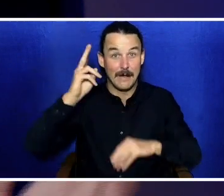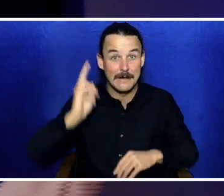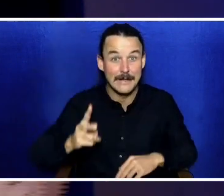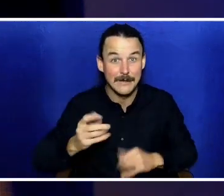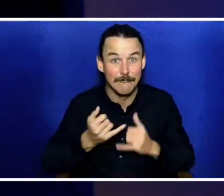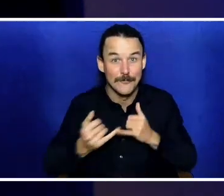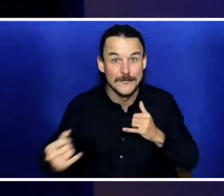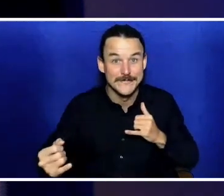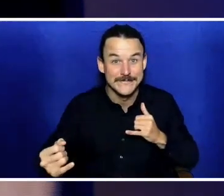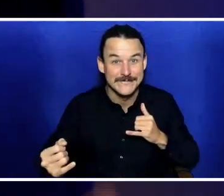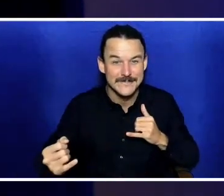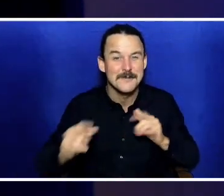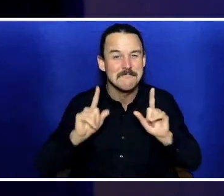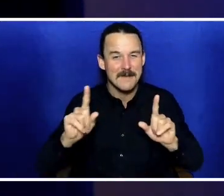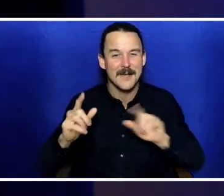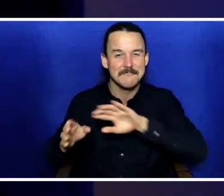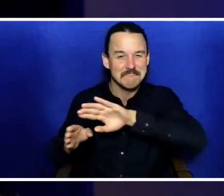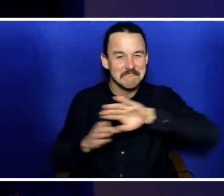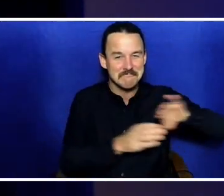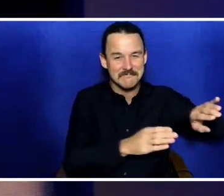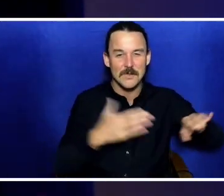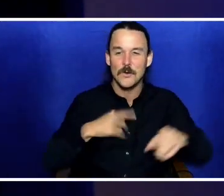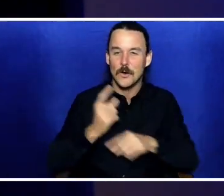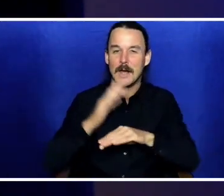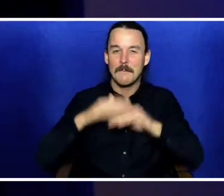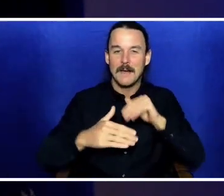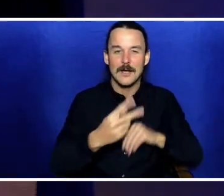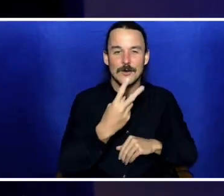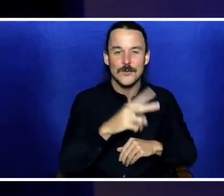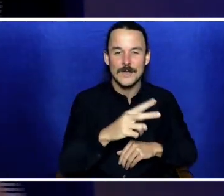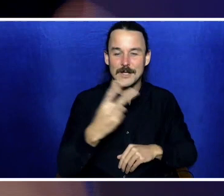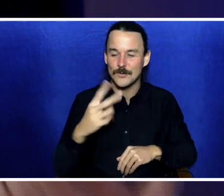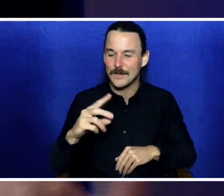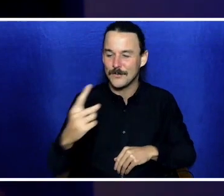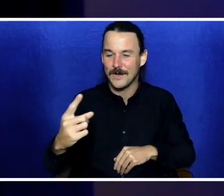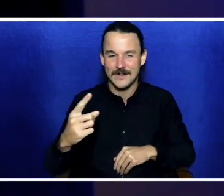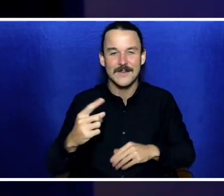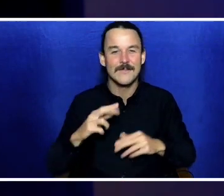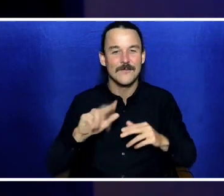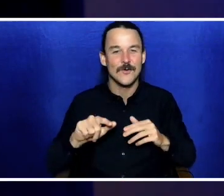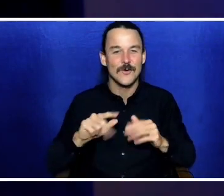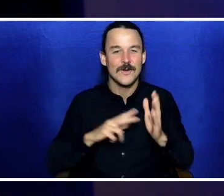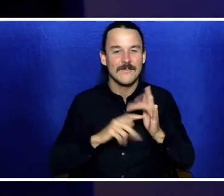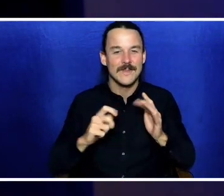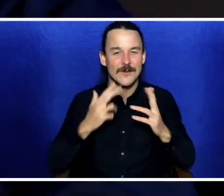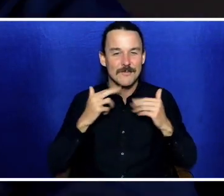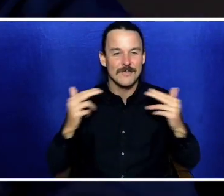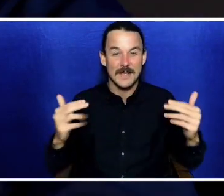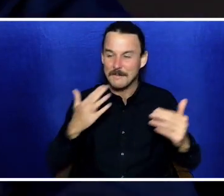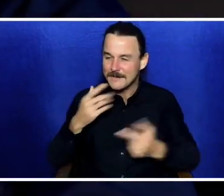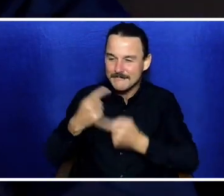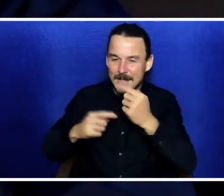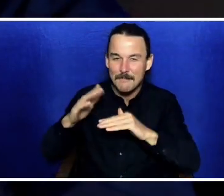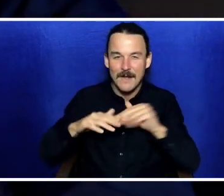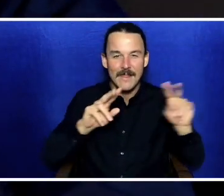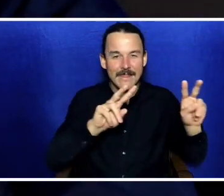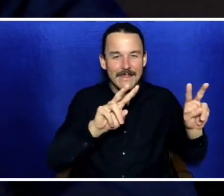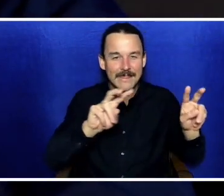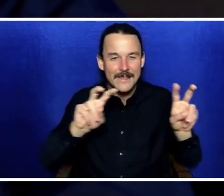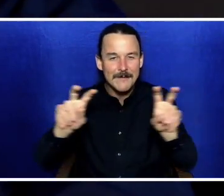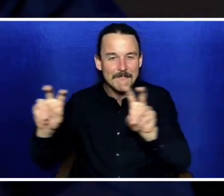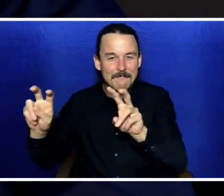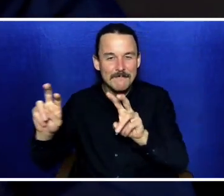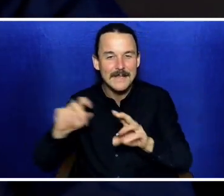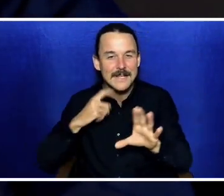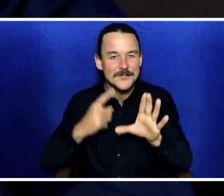Richard, tell us a little bit about your overarching ideas and themes for next year. This is a season